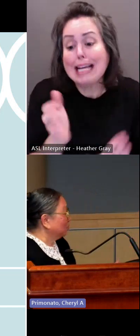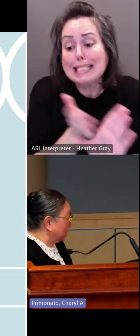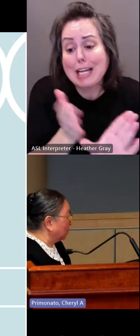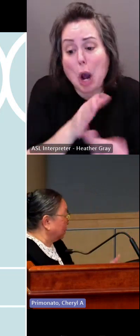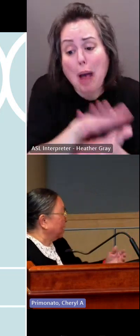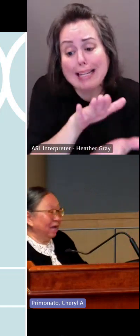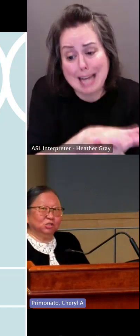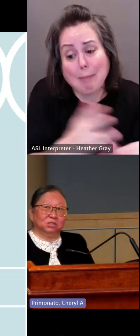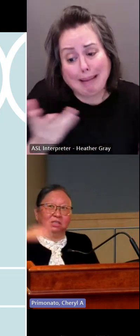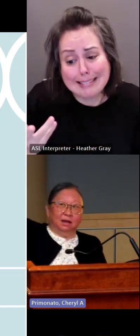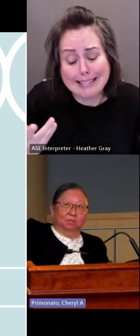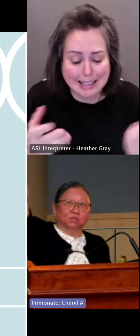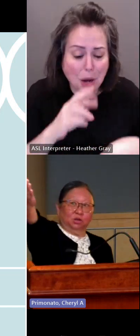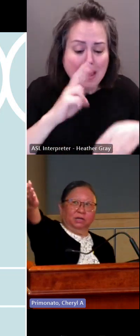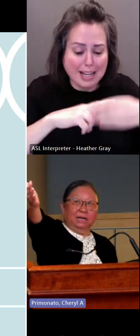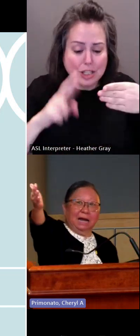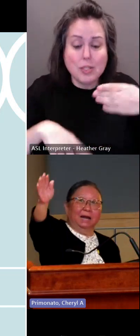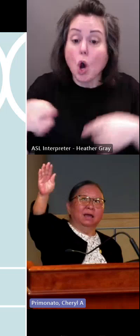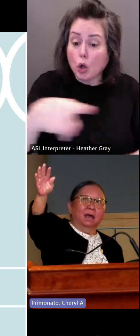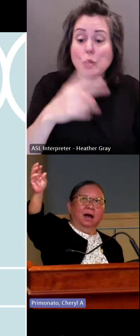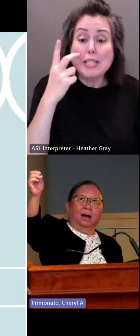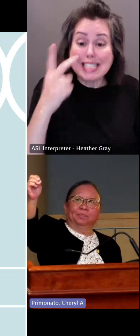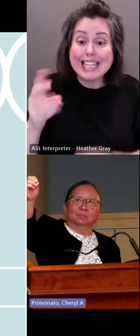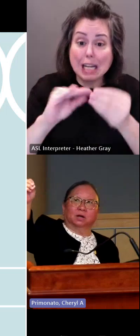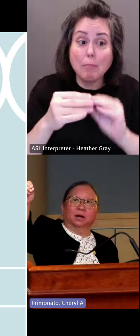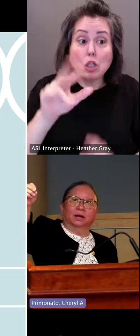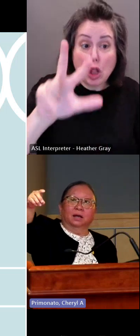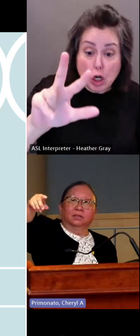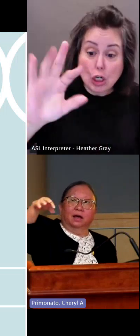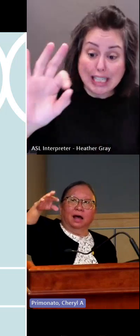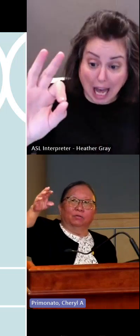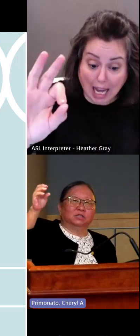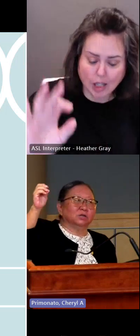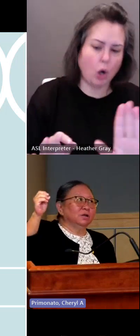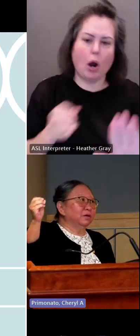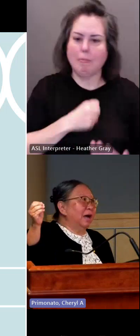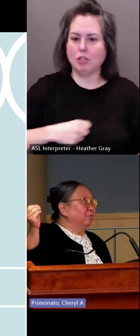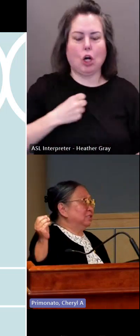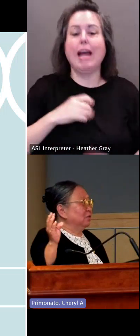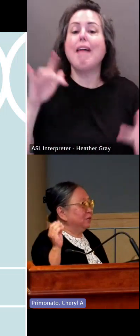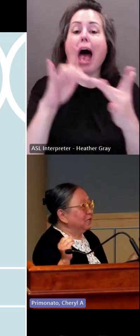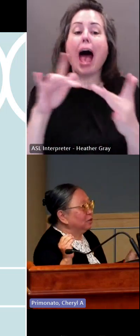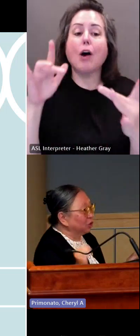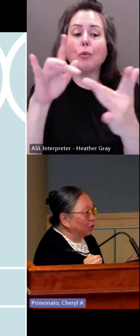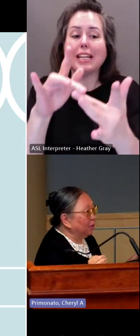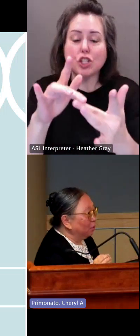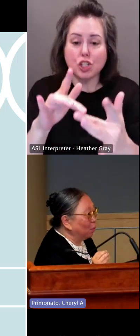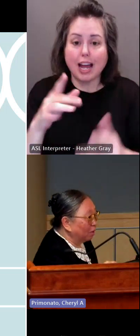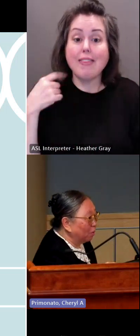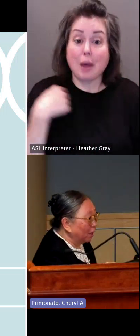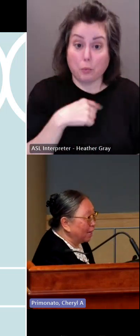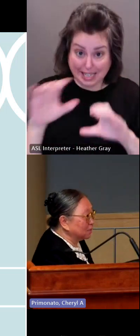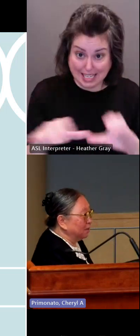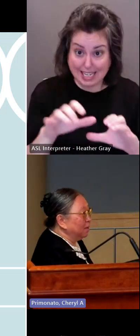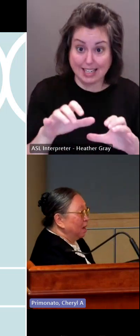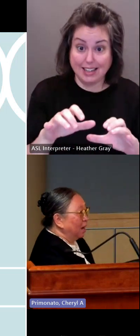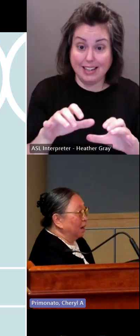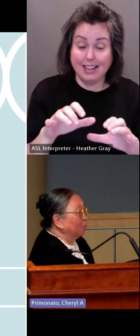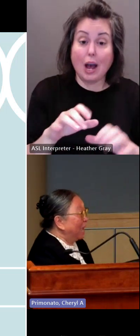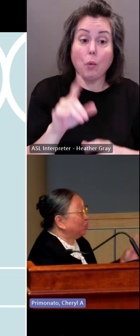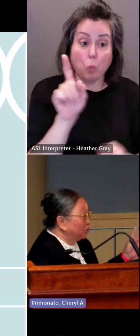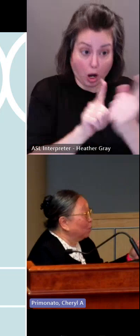And which has resulted, as you see the numbers, 39, I'm sorry, the outreach, I think we did 30 one-on-one